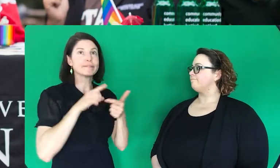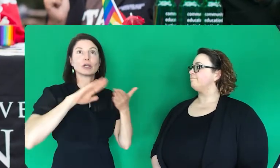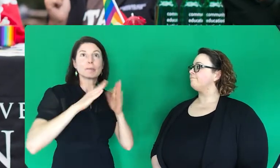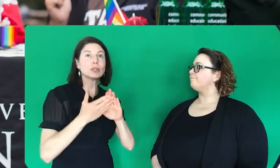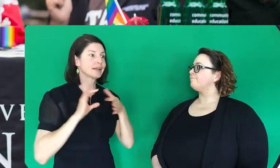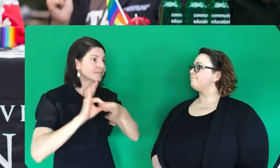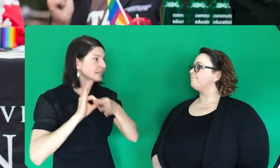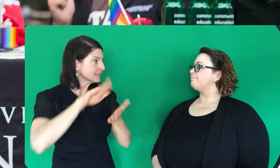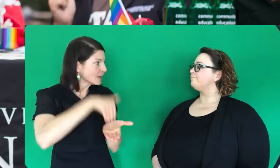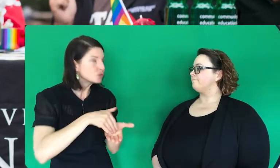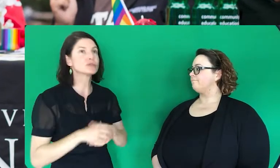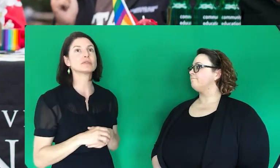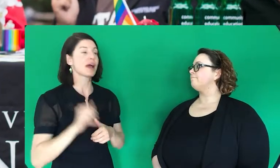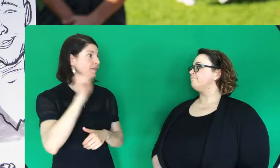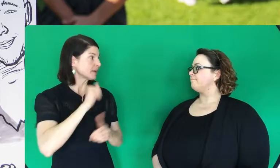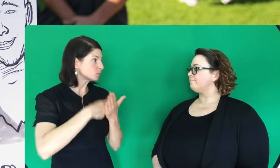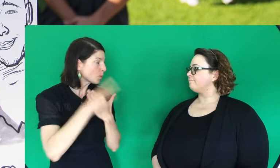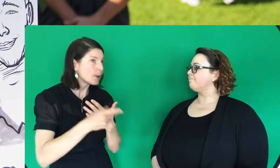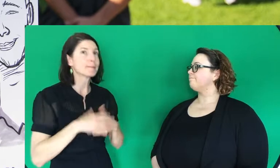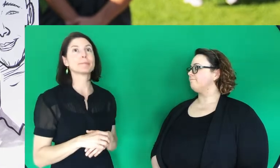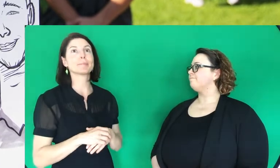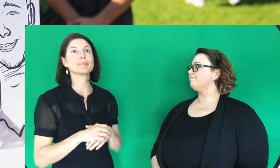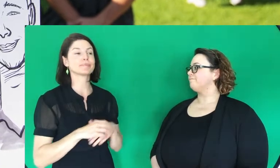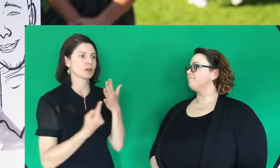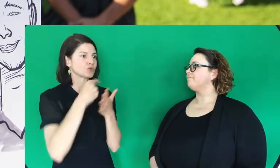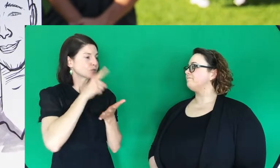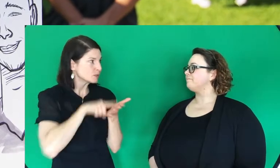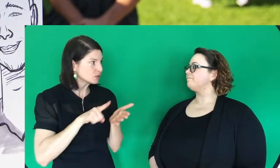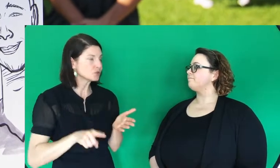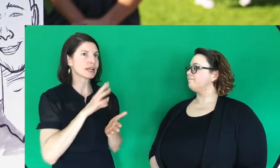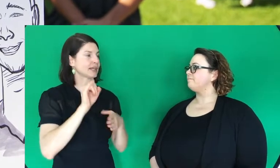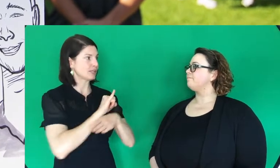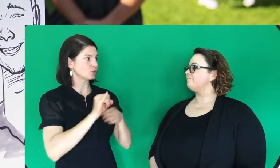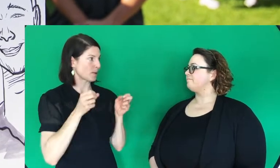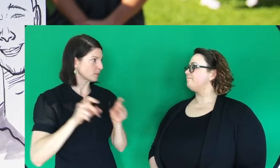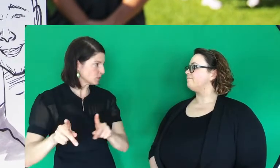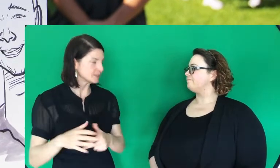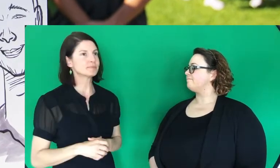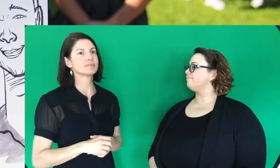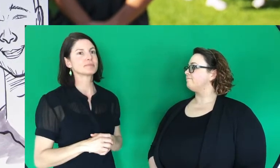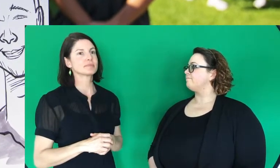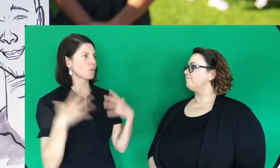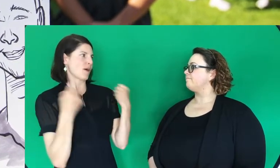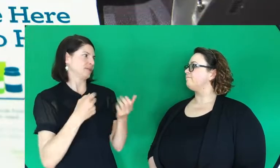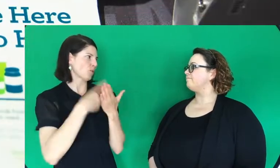life, community and affinity centers, our athletics program, undergraduate research and internship